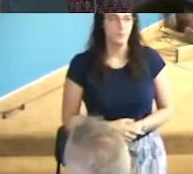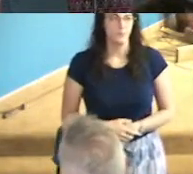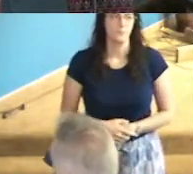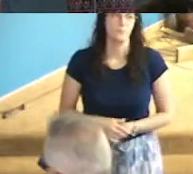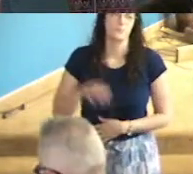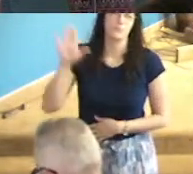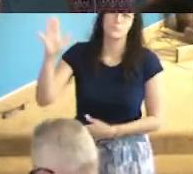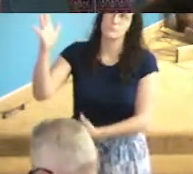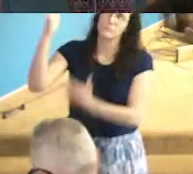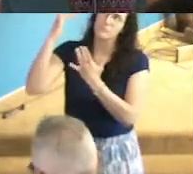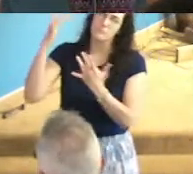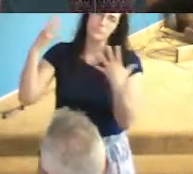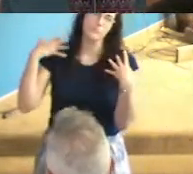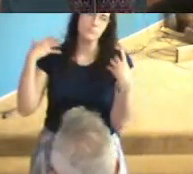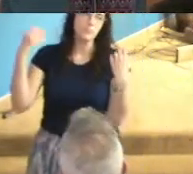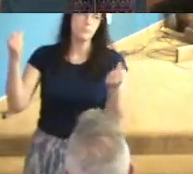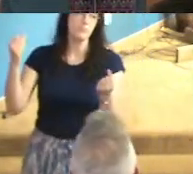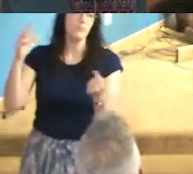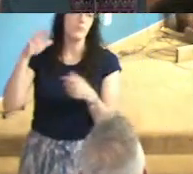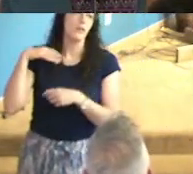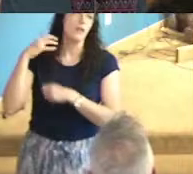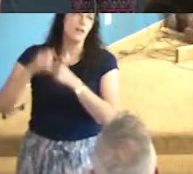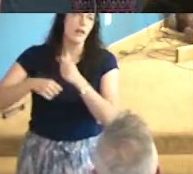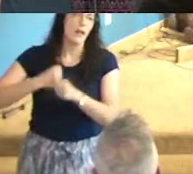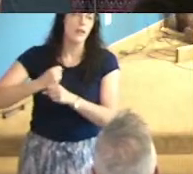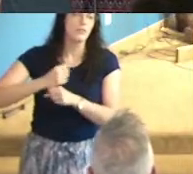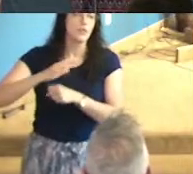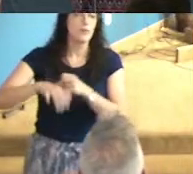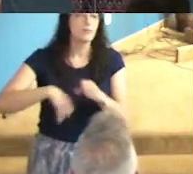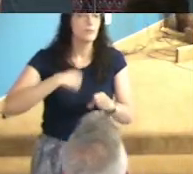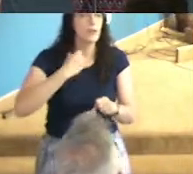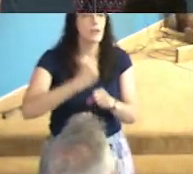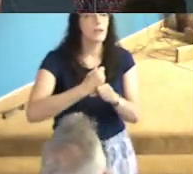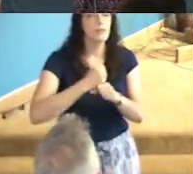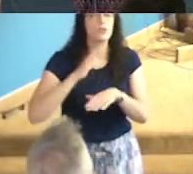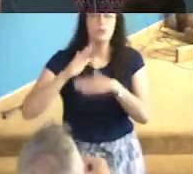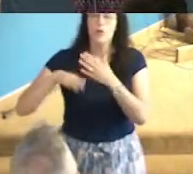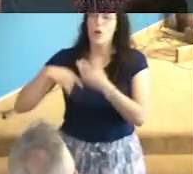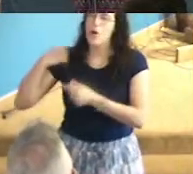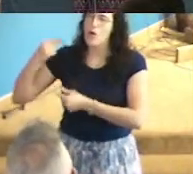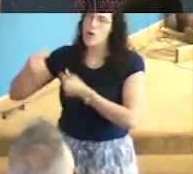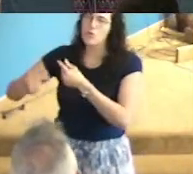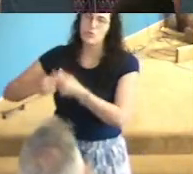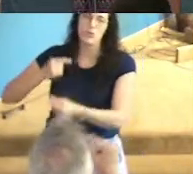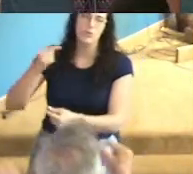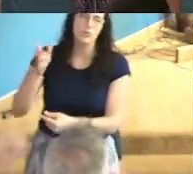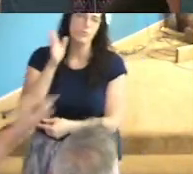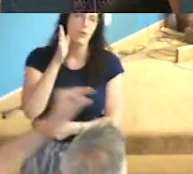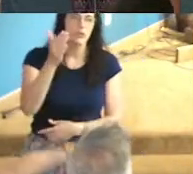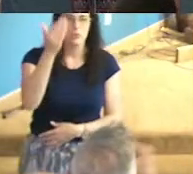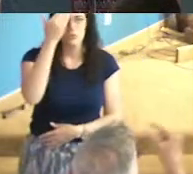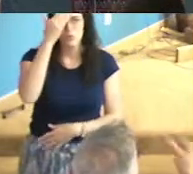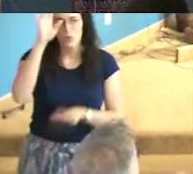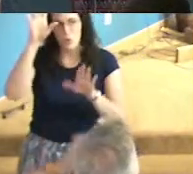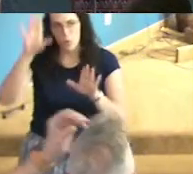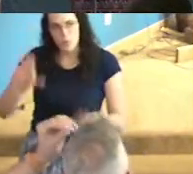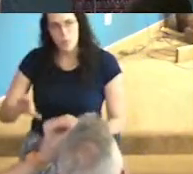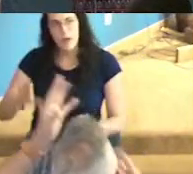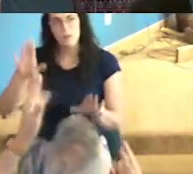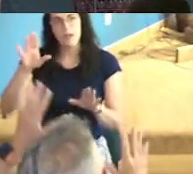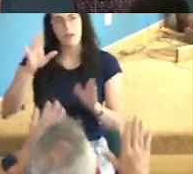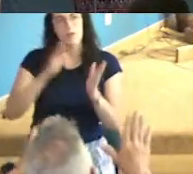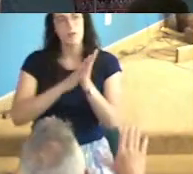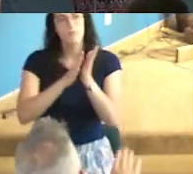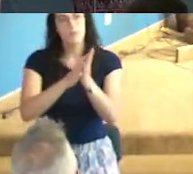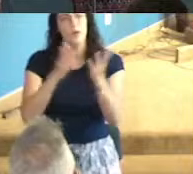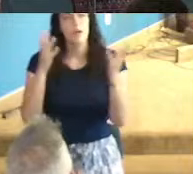always. Your mercy is mighty, age after age, and all generations will